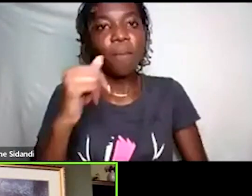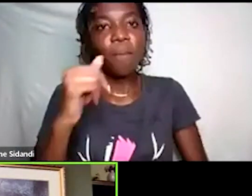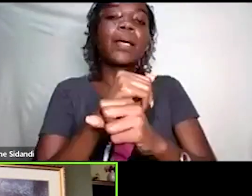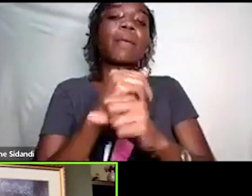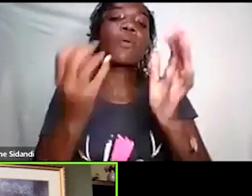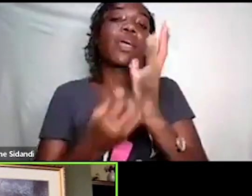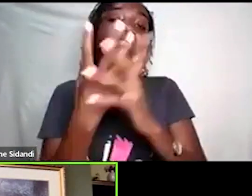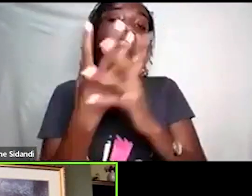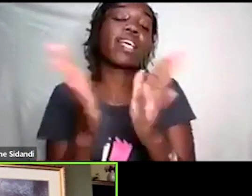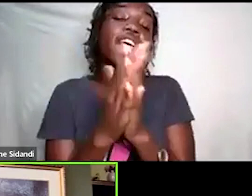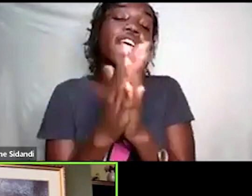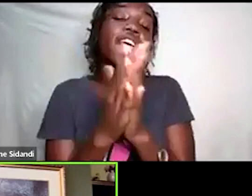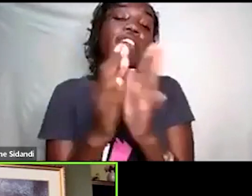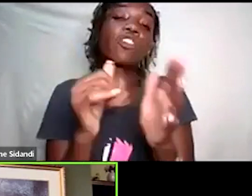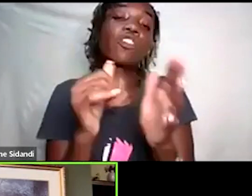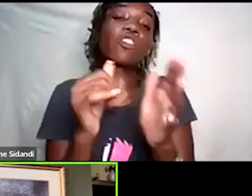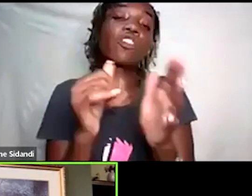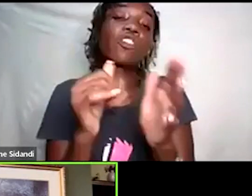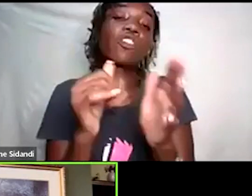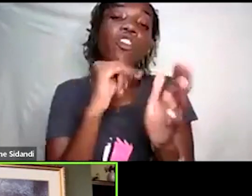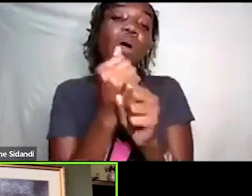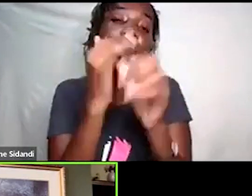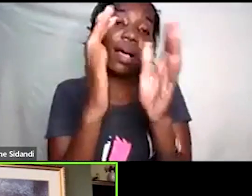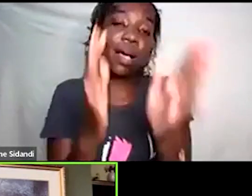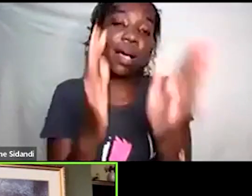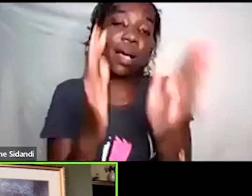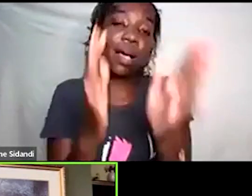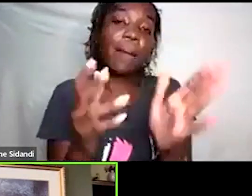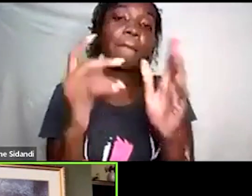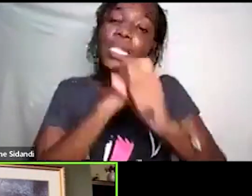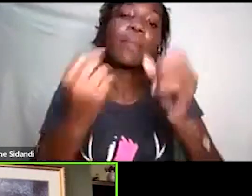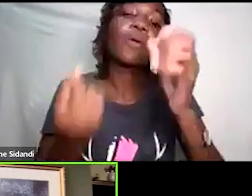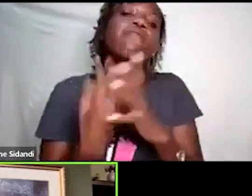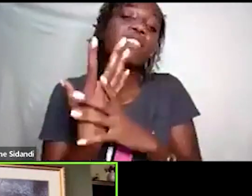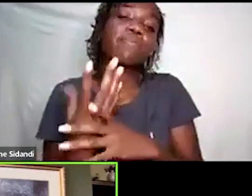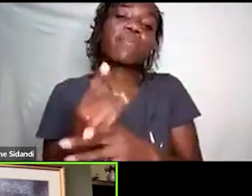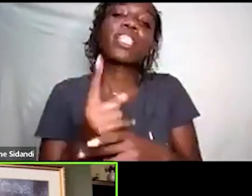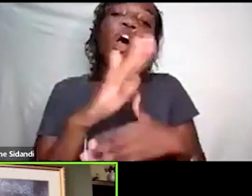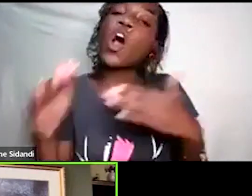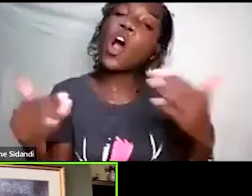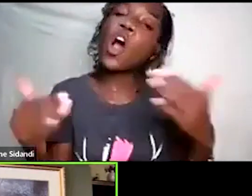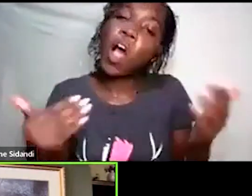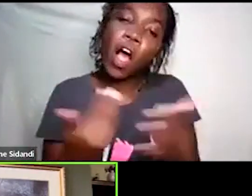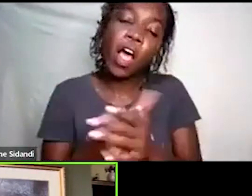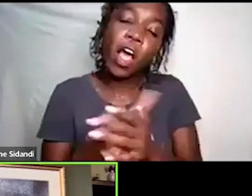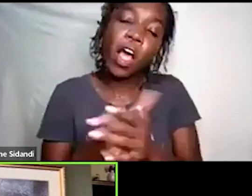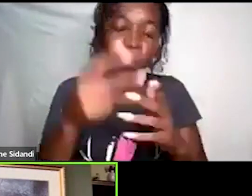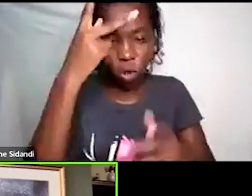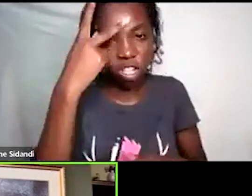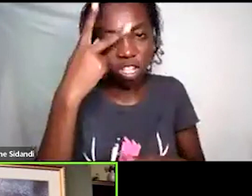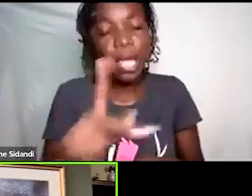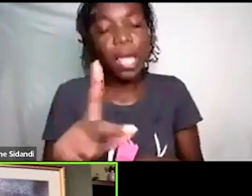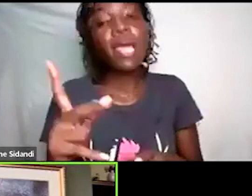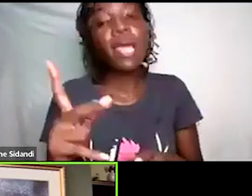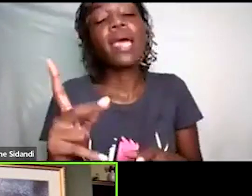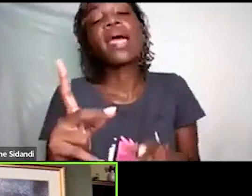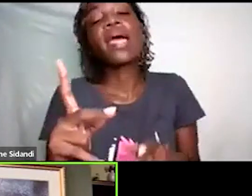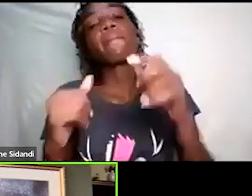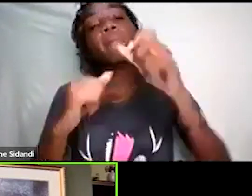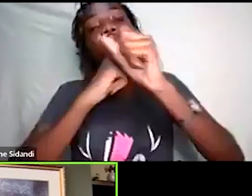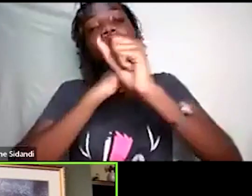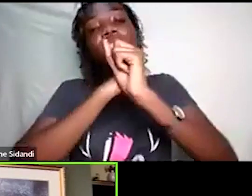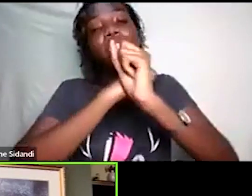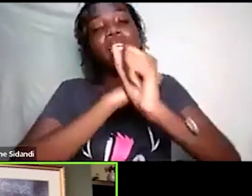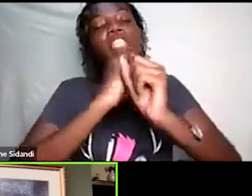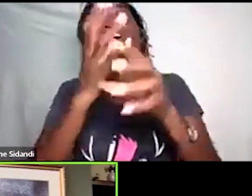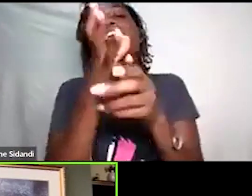protect their productivity. So all policies protect the organization. So when you know